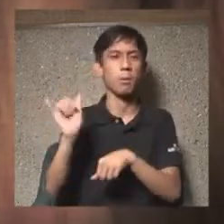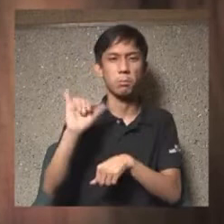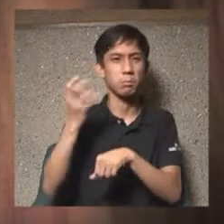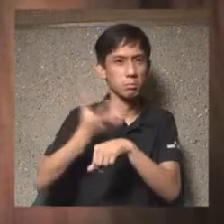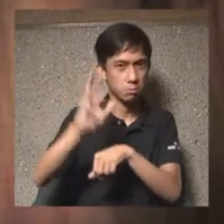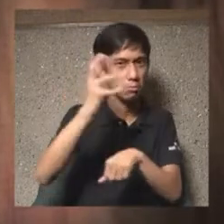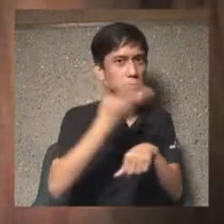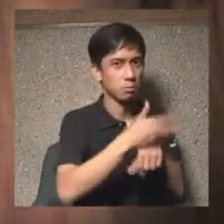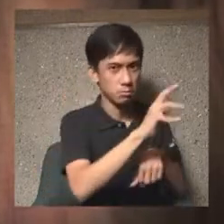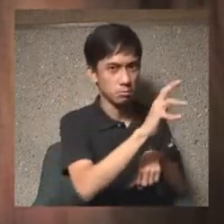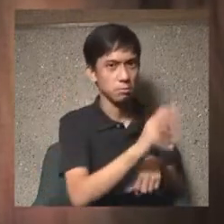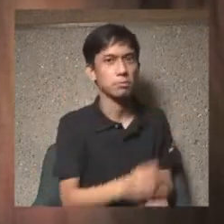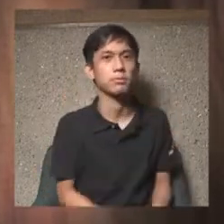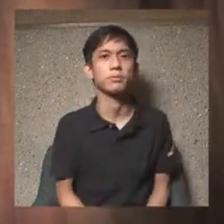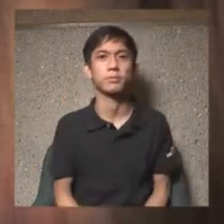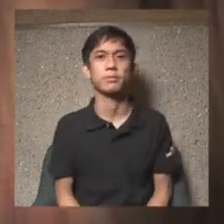medicine?